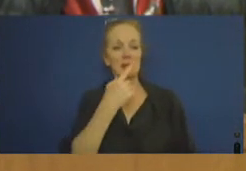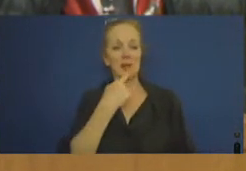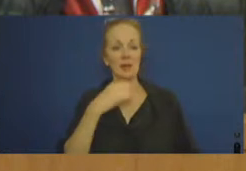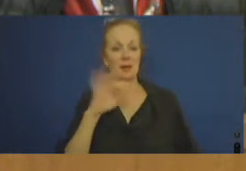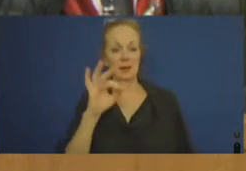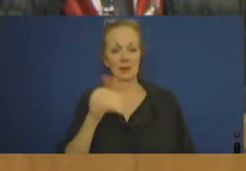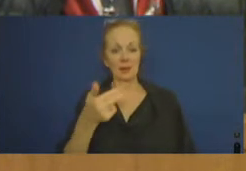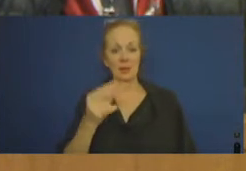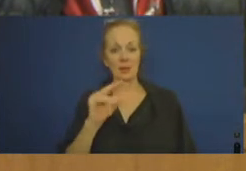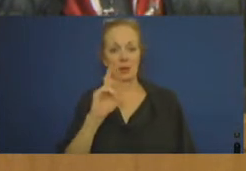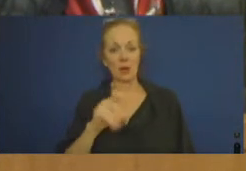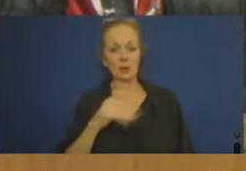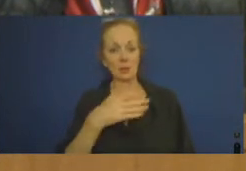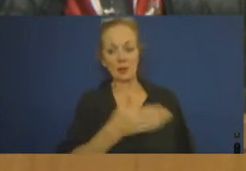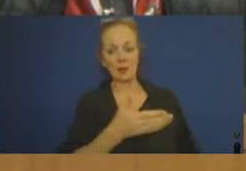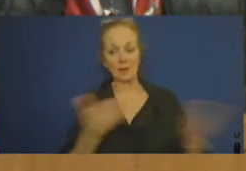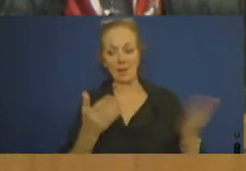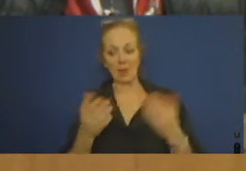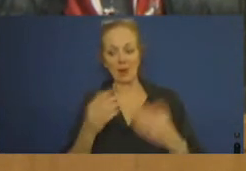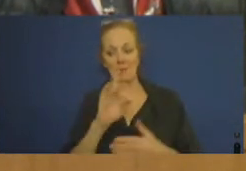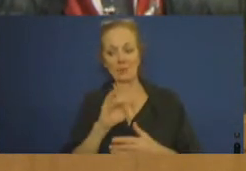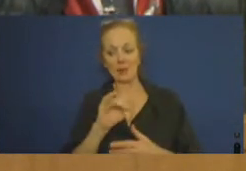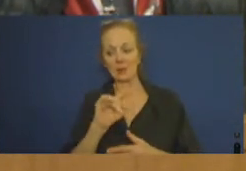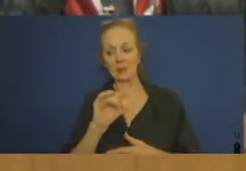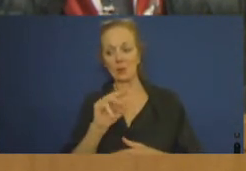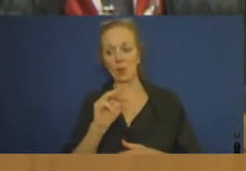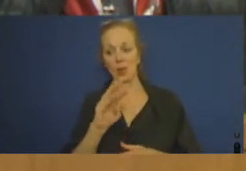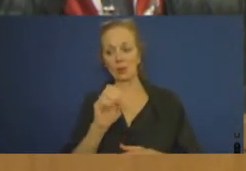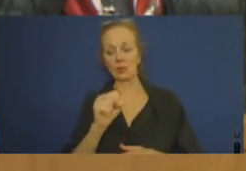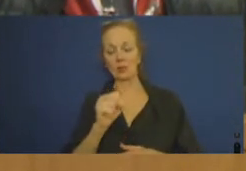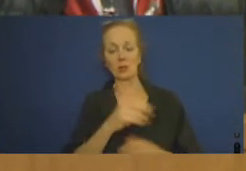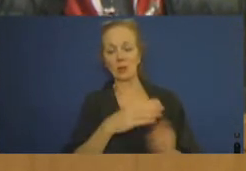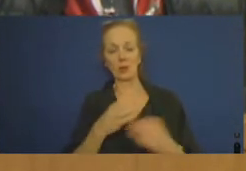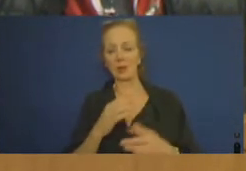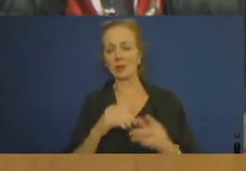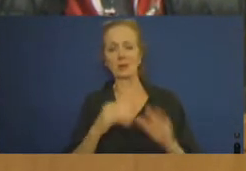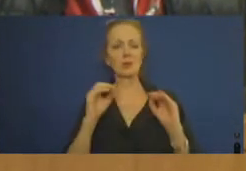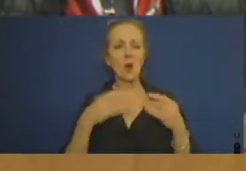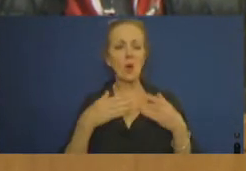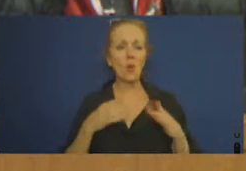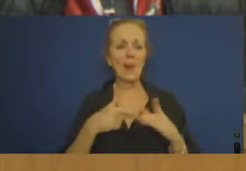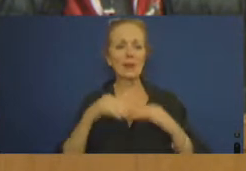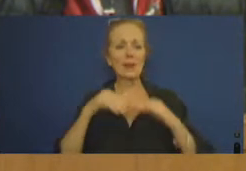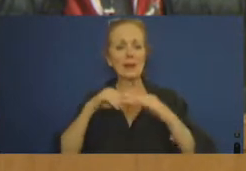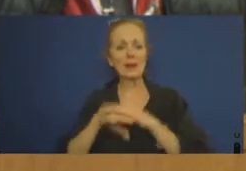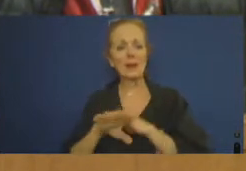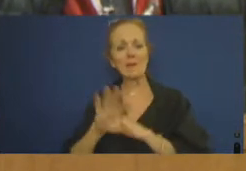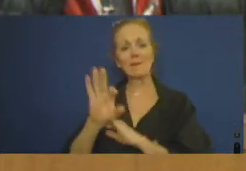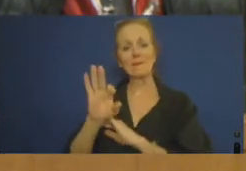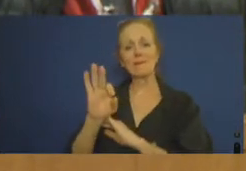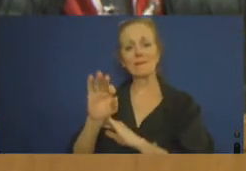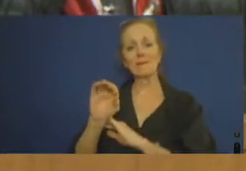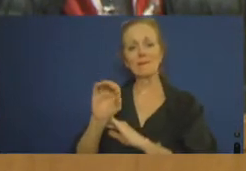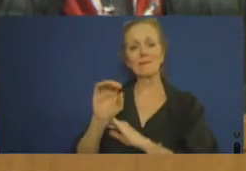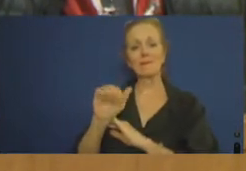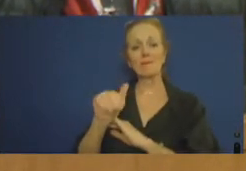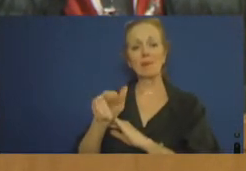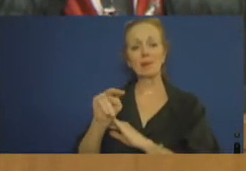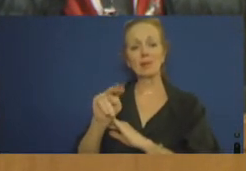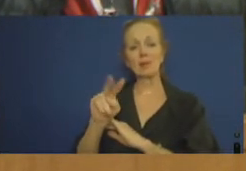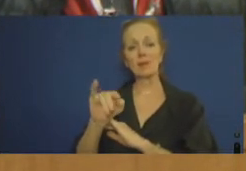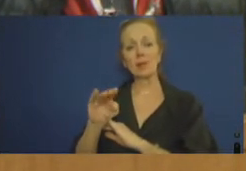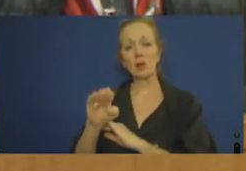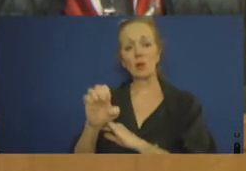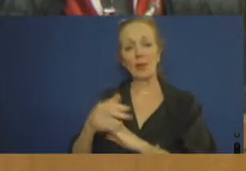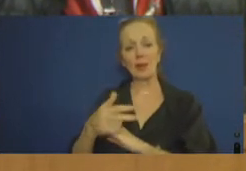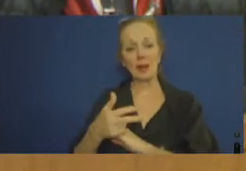18-wheelers from the type of foods that Fern serves, and they said there's no way they can enter on Fountain View because it's too narrow. They can't turn the